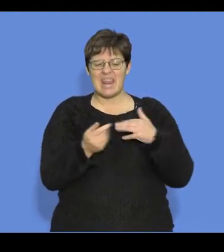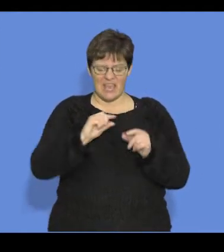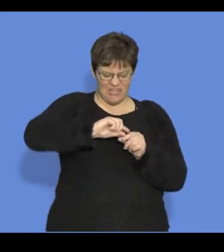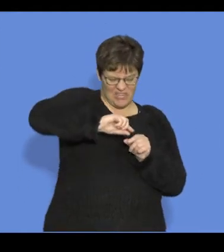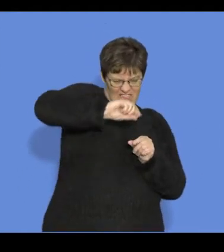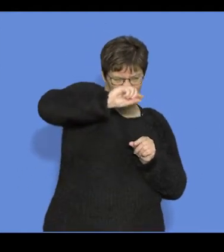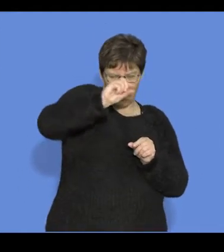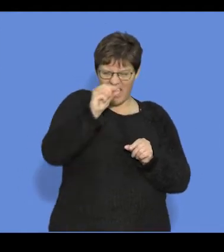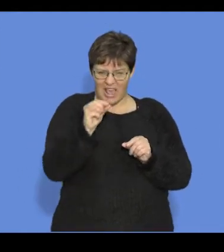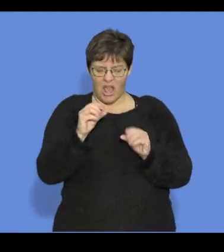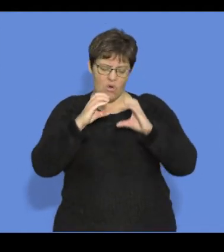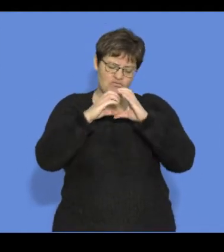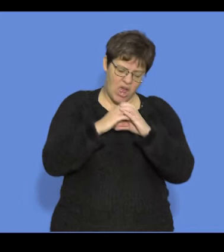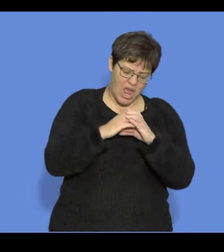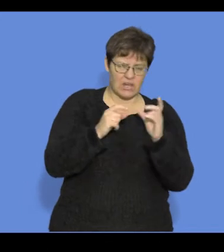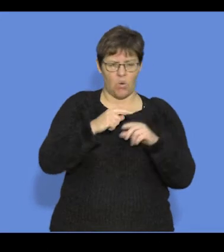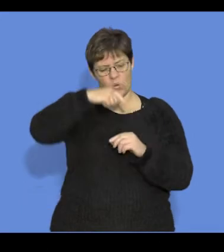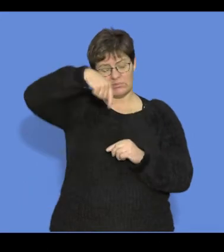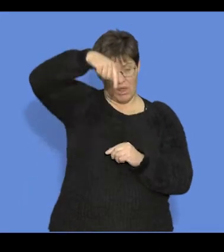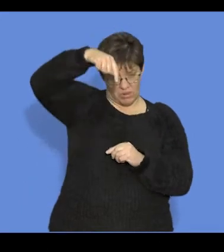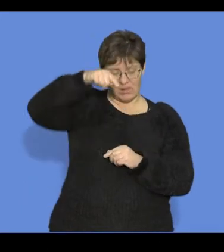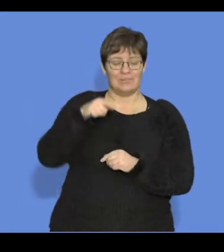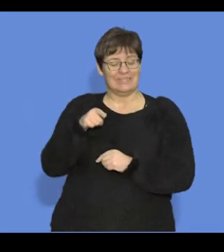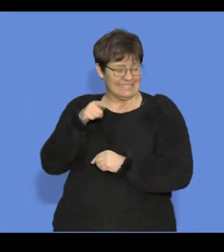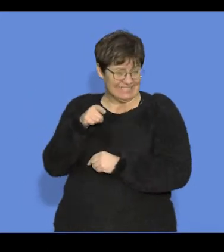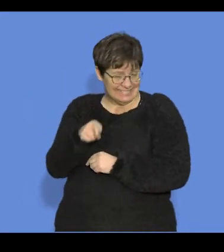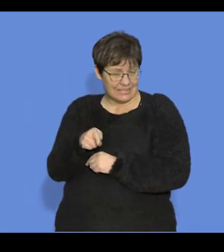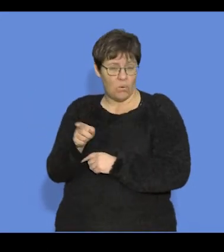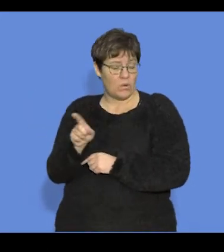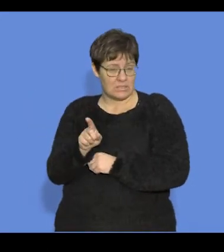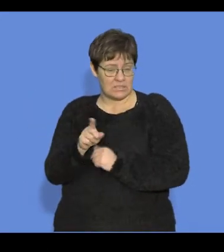this, round or spiral, that's got to be